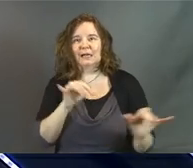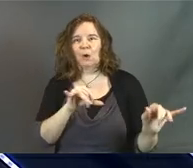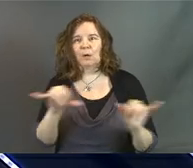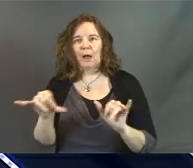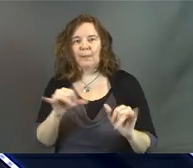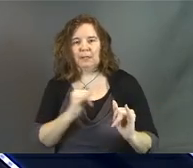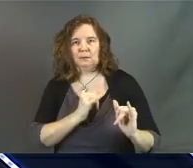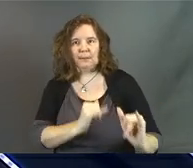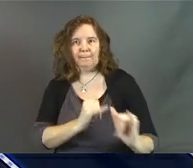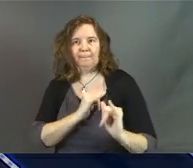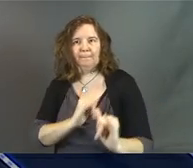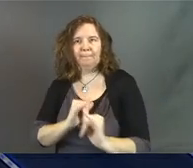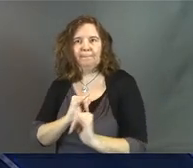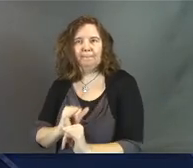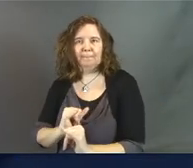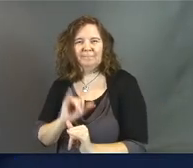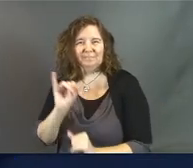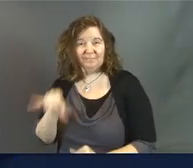common ground.